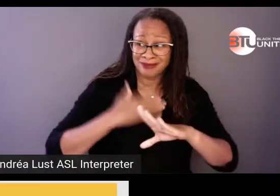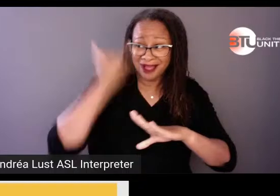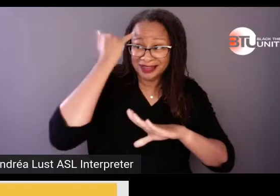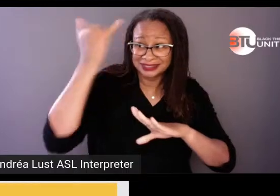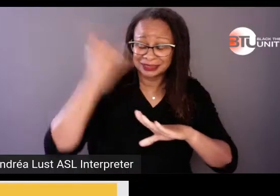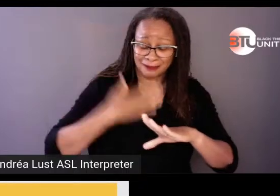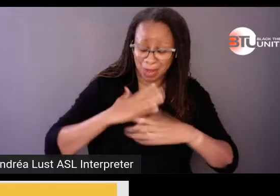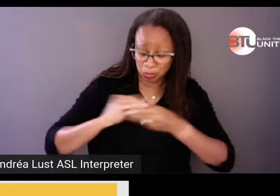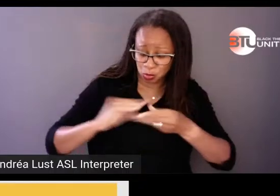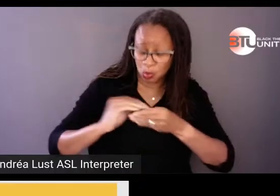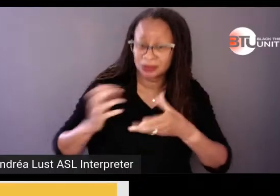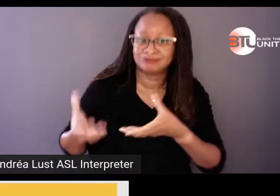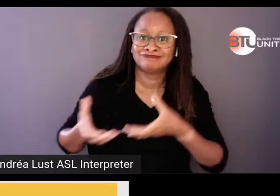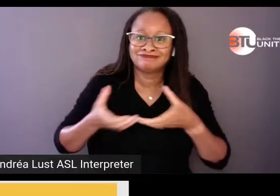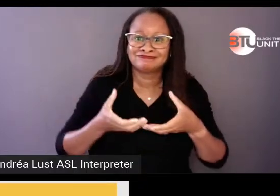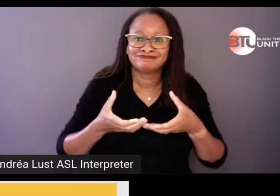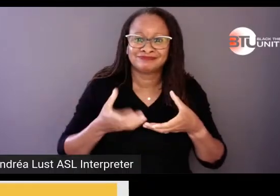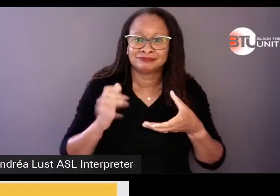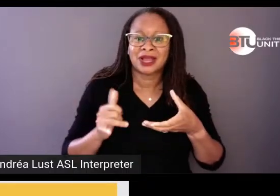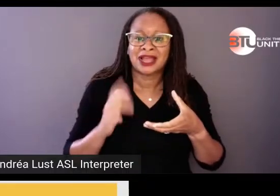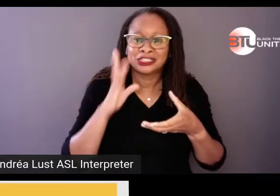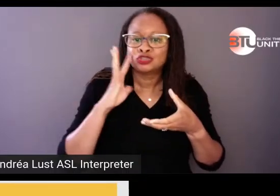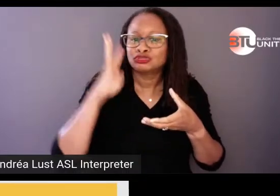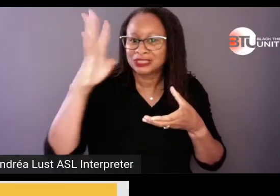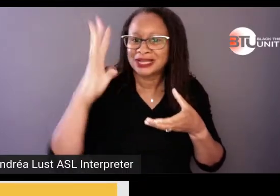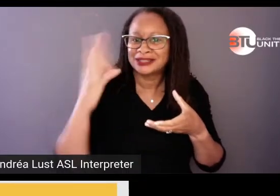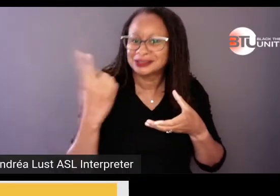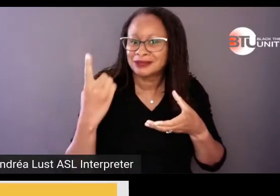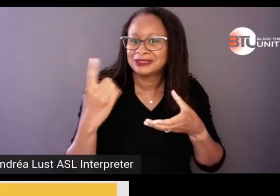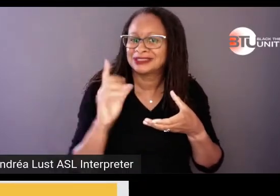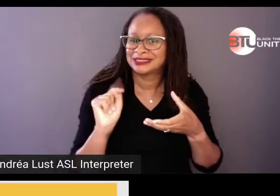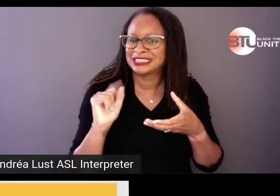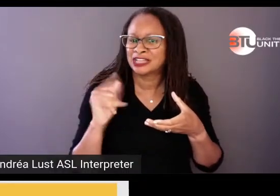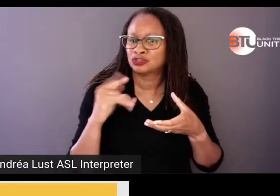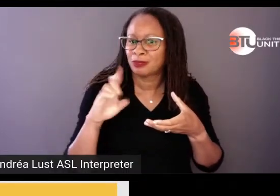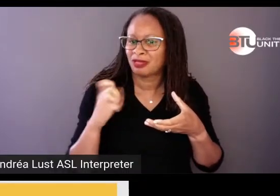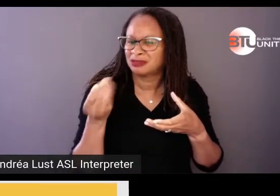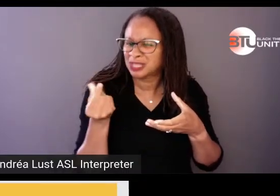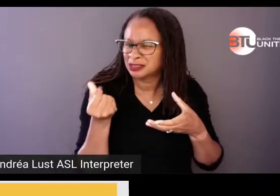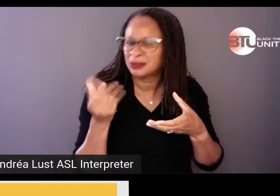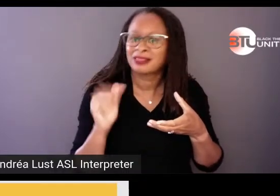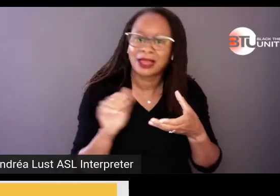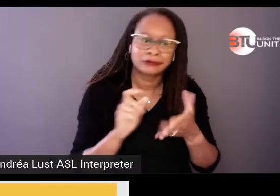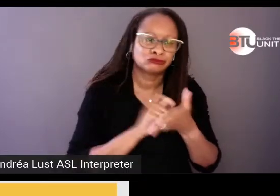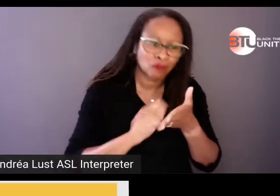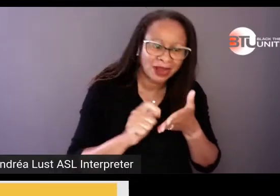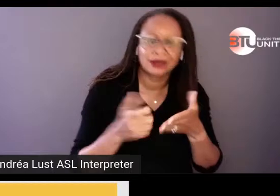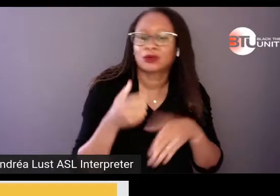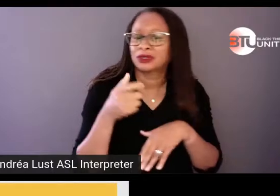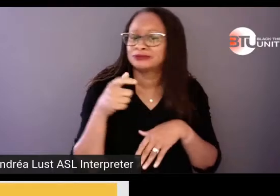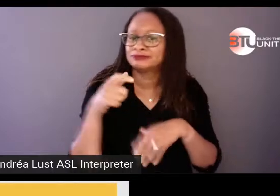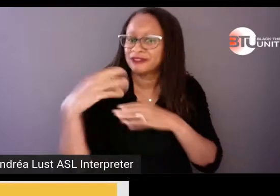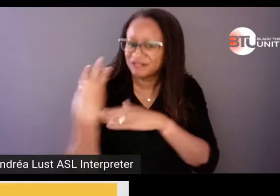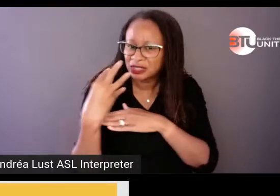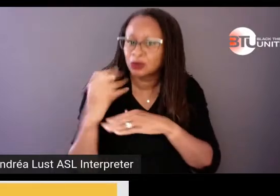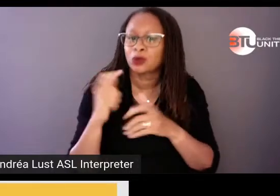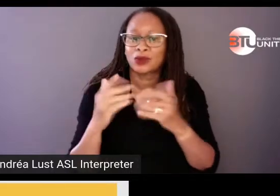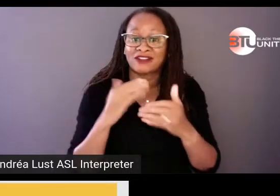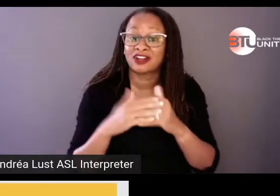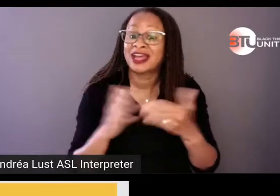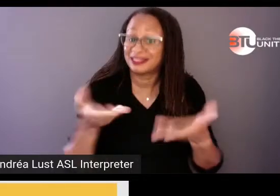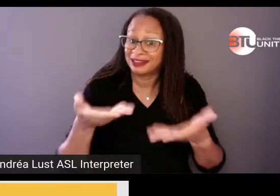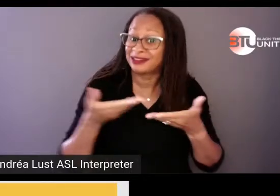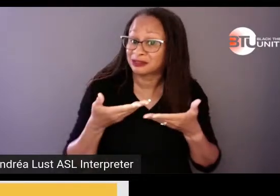by creating something tangible out of that idea. And that's how that gives rise to copyright.